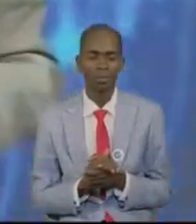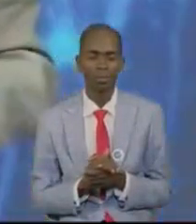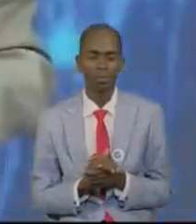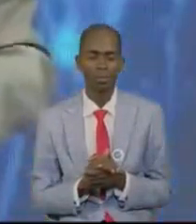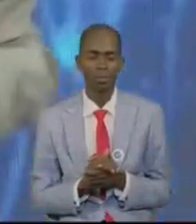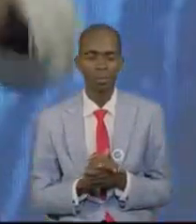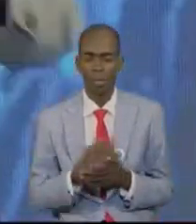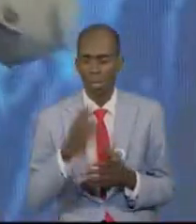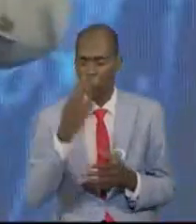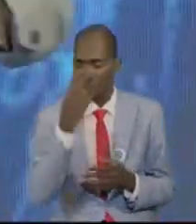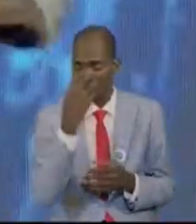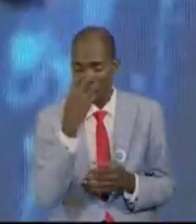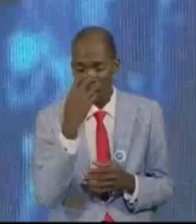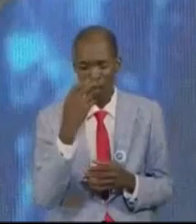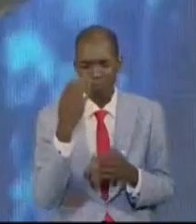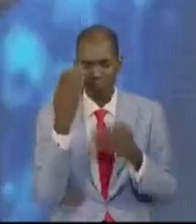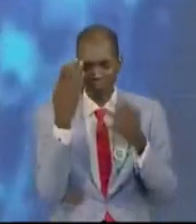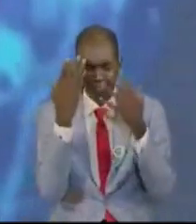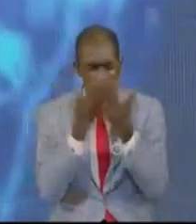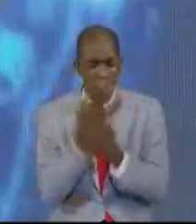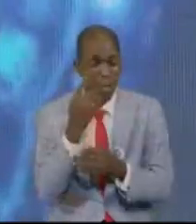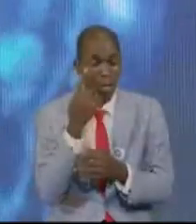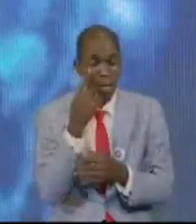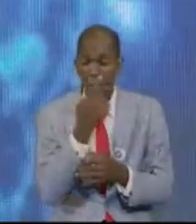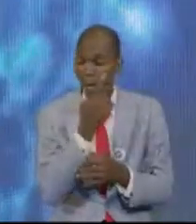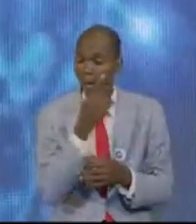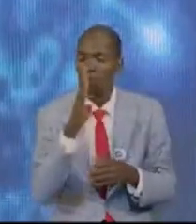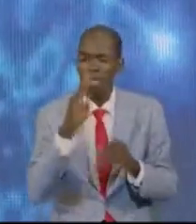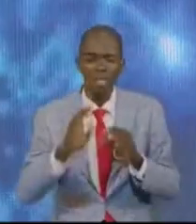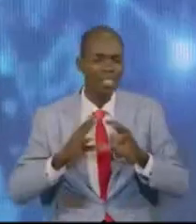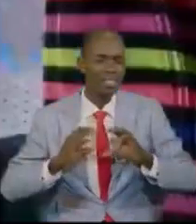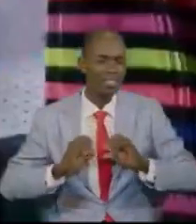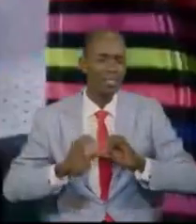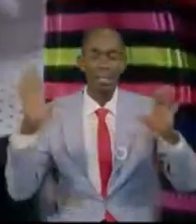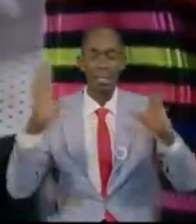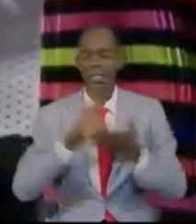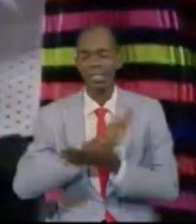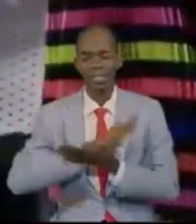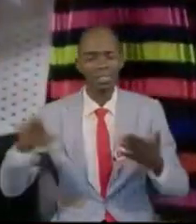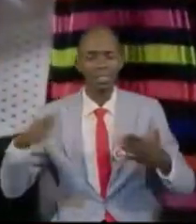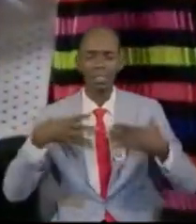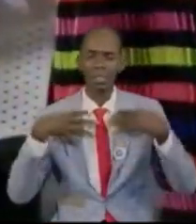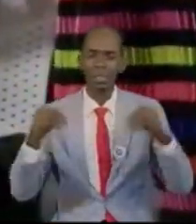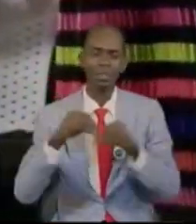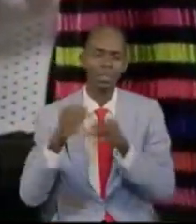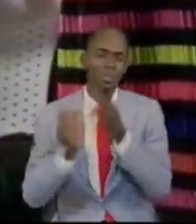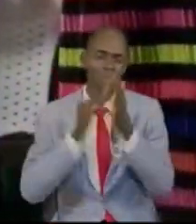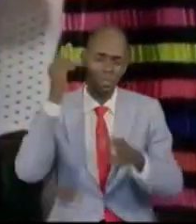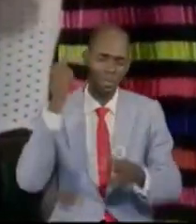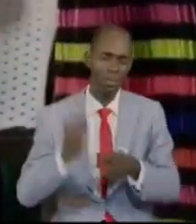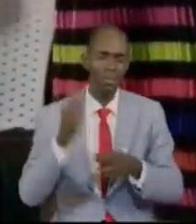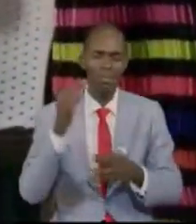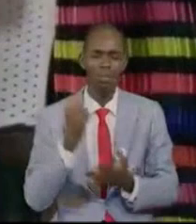Blindness or dimness of sight, be healed in Jesus' name.